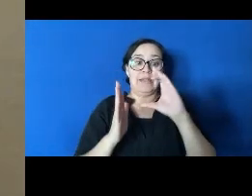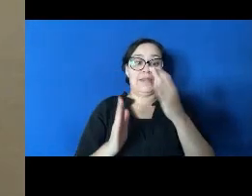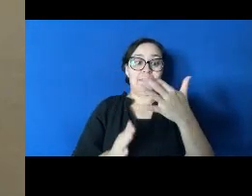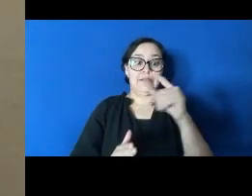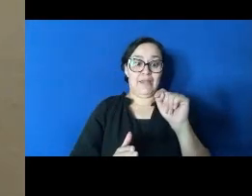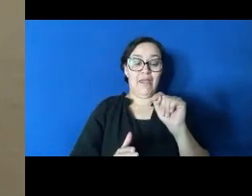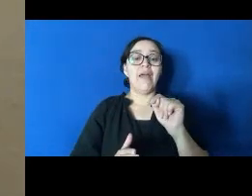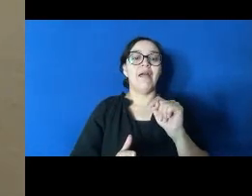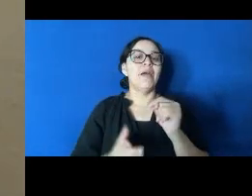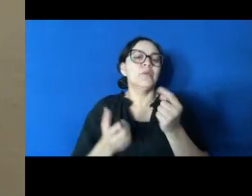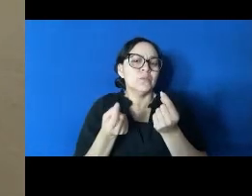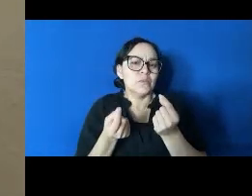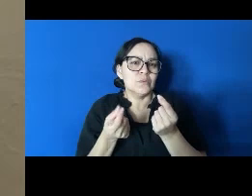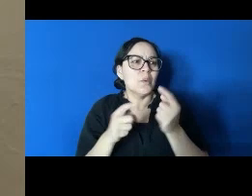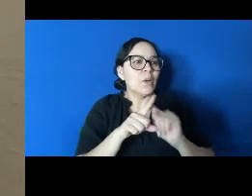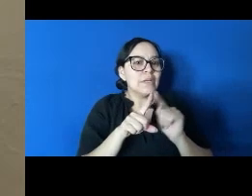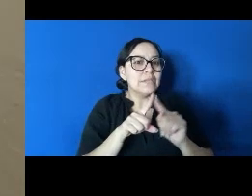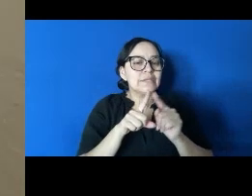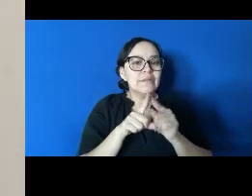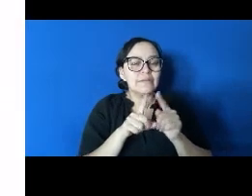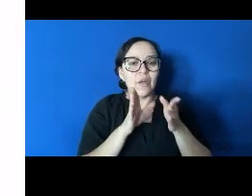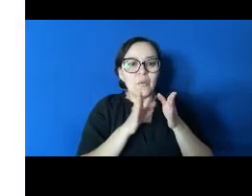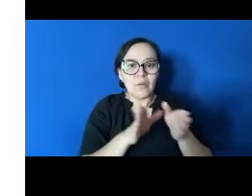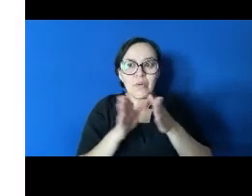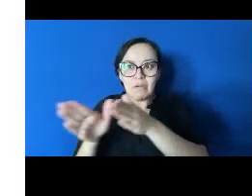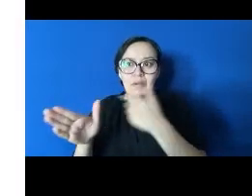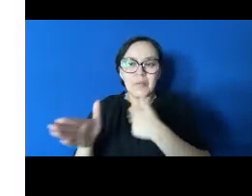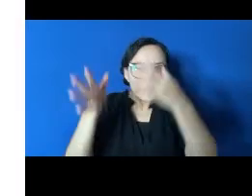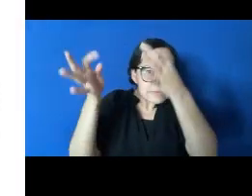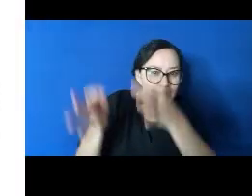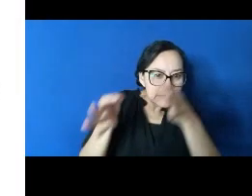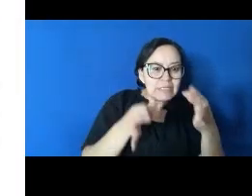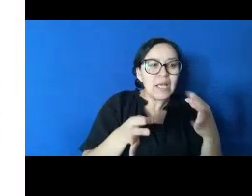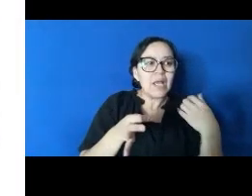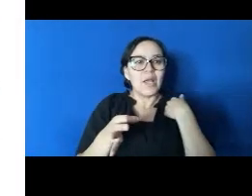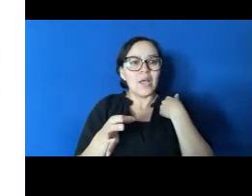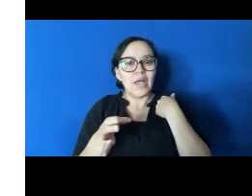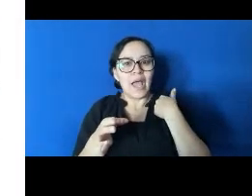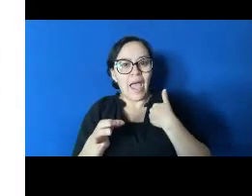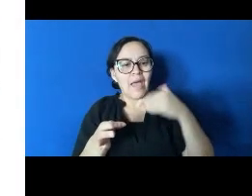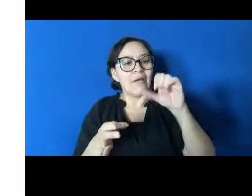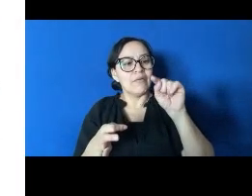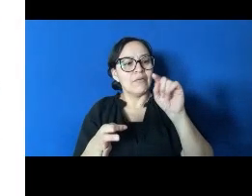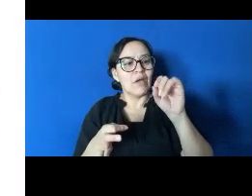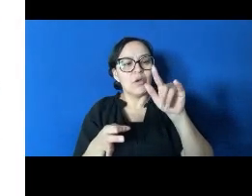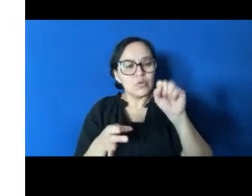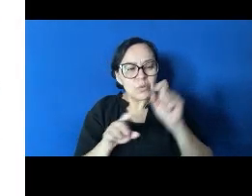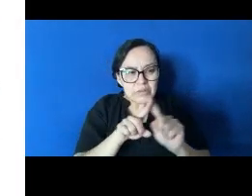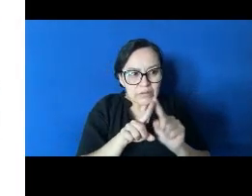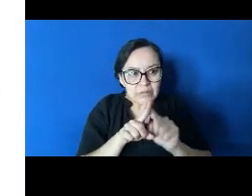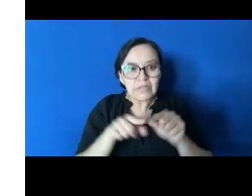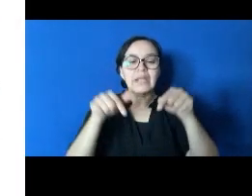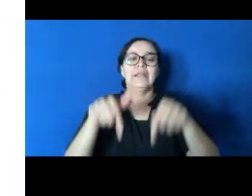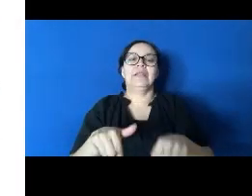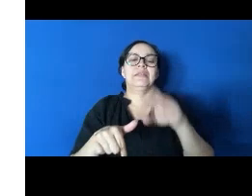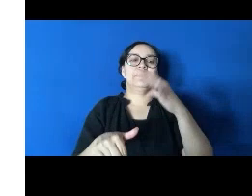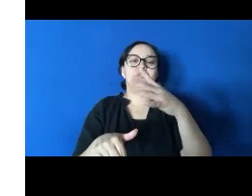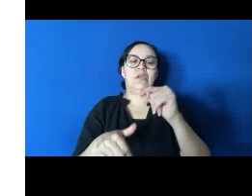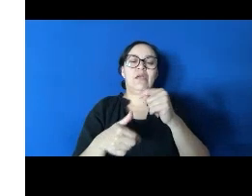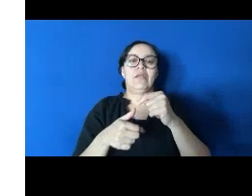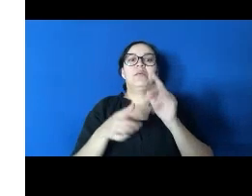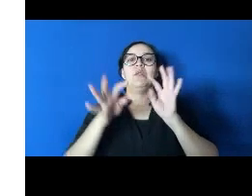herramientas technical digitales que talks are tenemos para inspired la in toma all de of the decisiones y voy a digital hablar tools that we have brevemente de todas implemented las for making herramientas que decisions. tenemos en el Centro And I'm going to Climático briefly